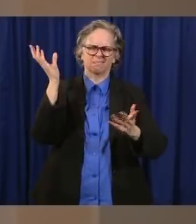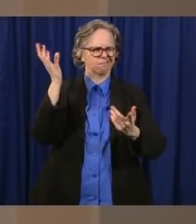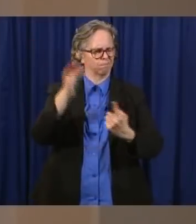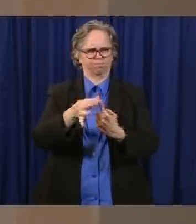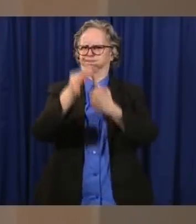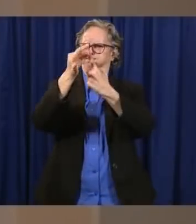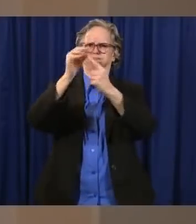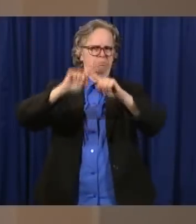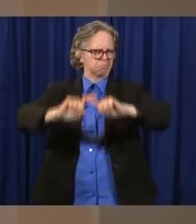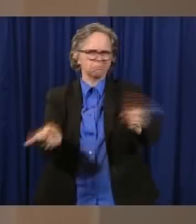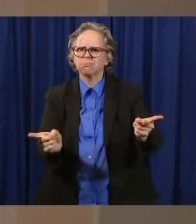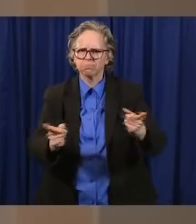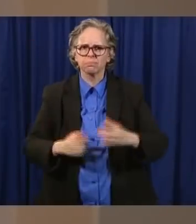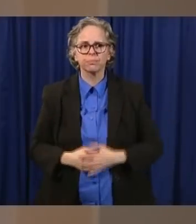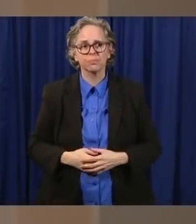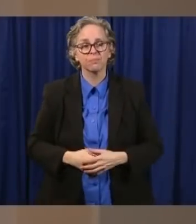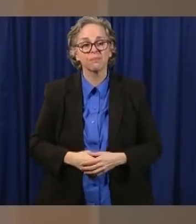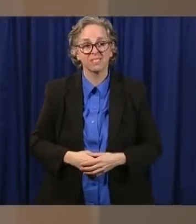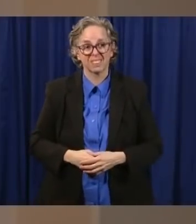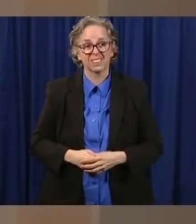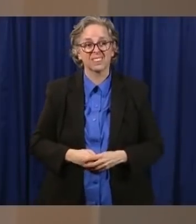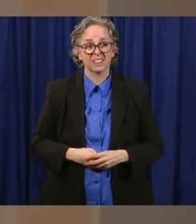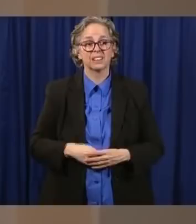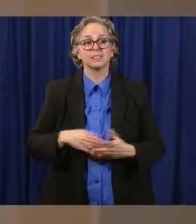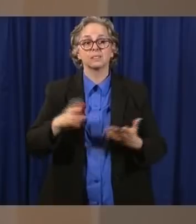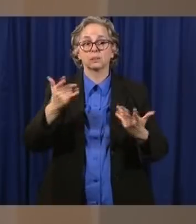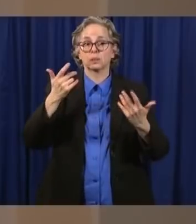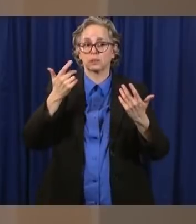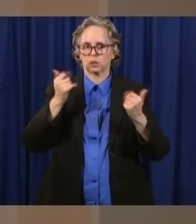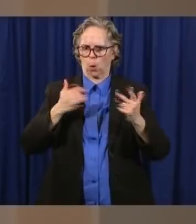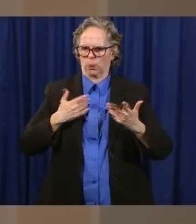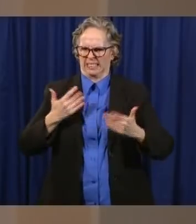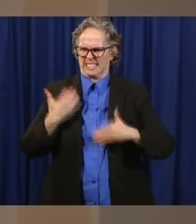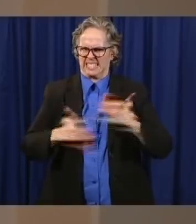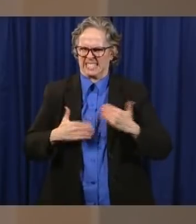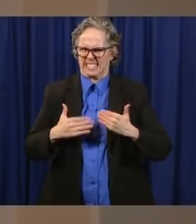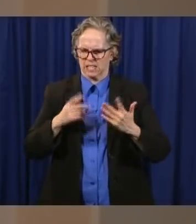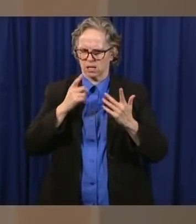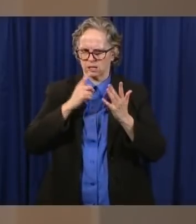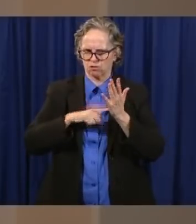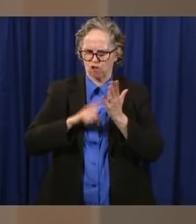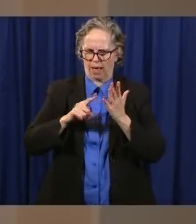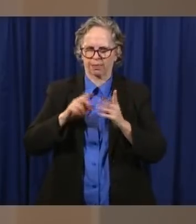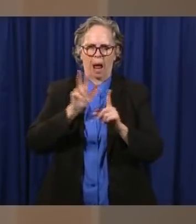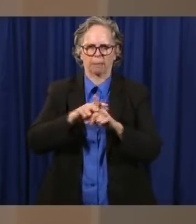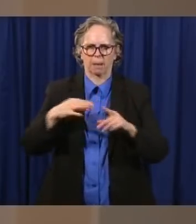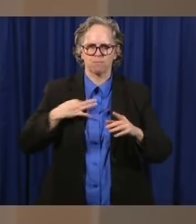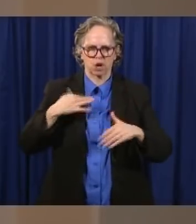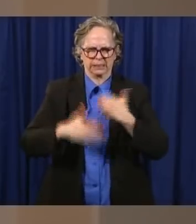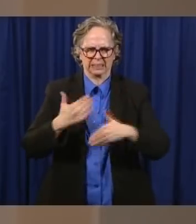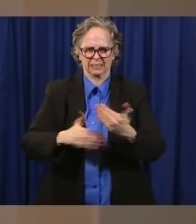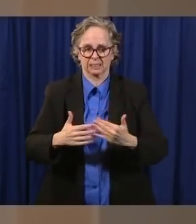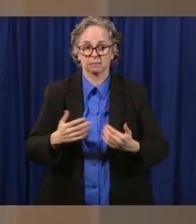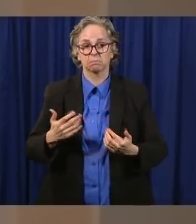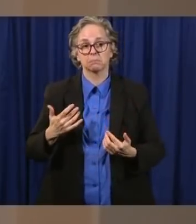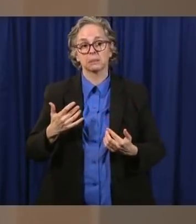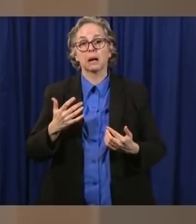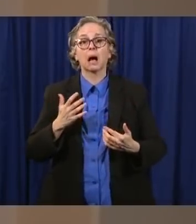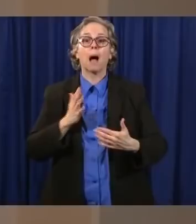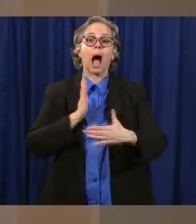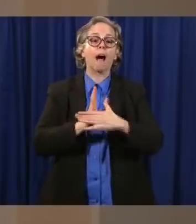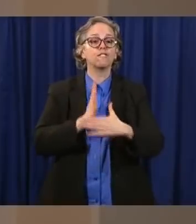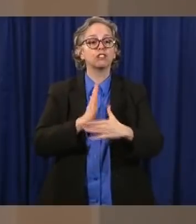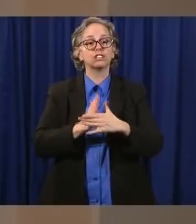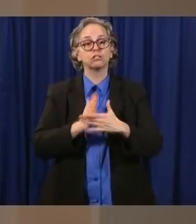We have tried to expedite those claims. Normally, I'm told that it takes 10 days, even under normal circumstances,